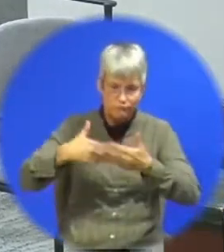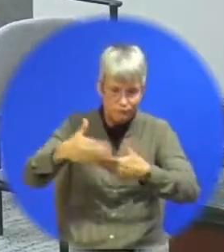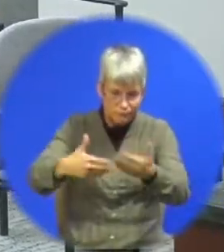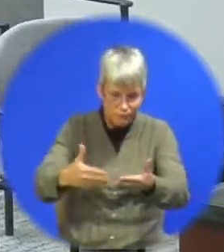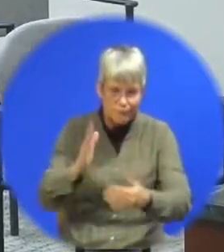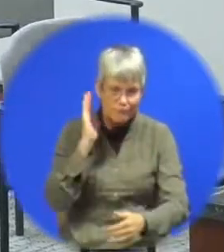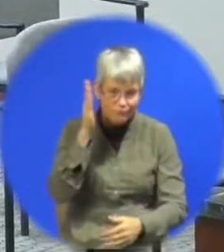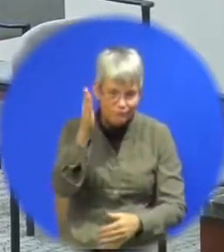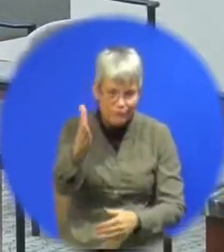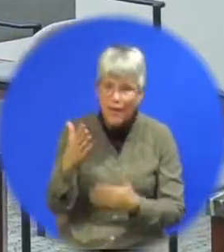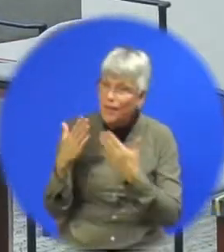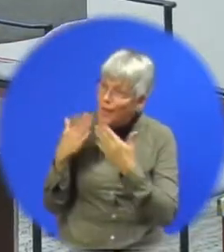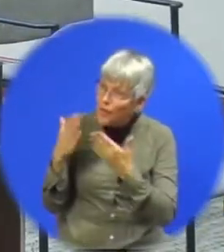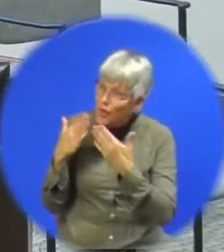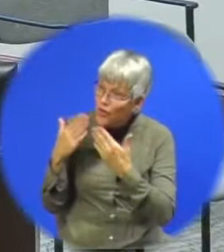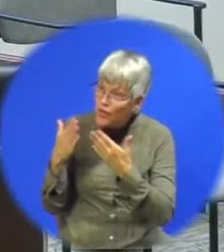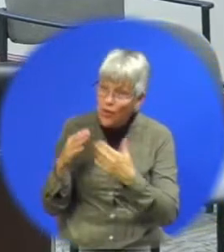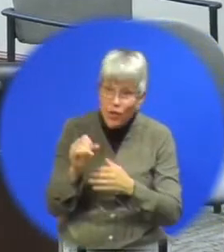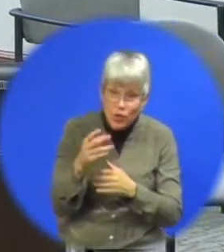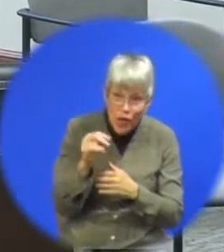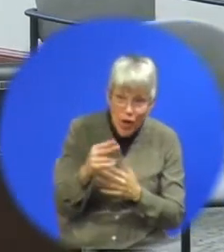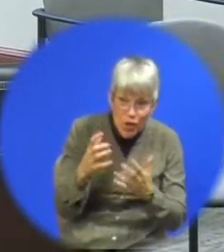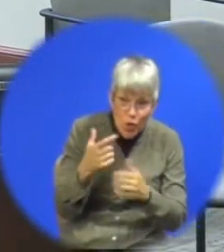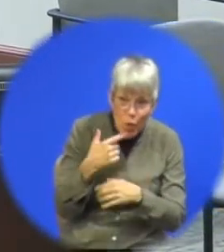Thank you, folks. Sharon, would you like to say something?